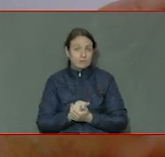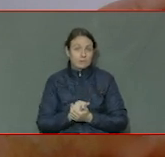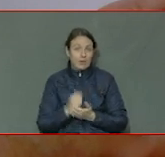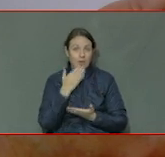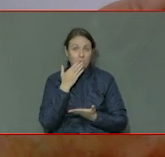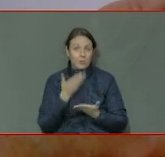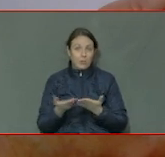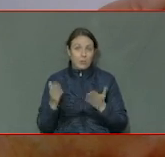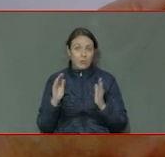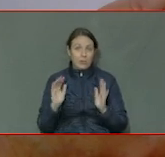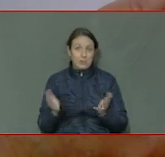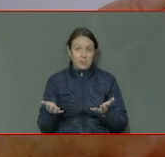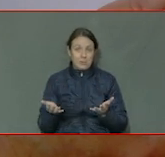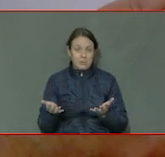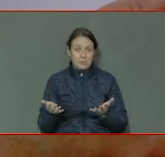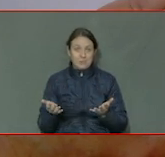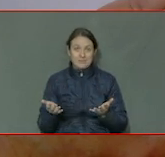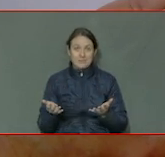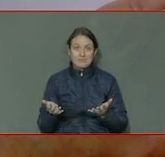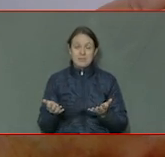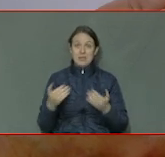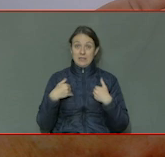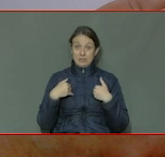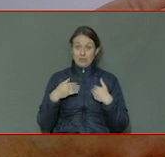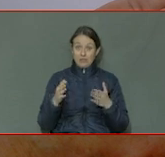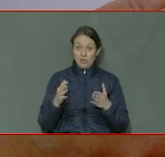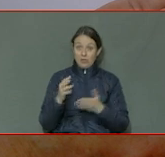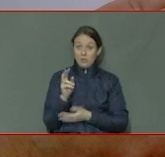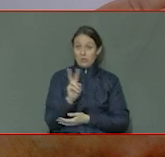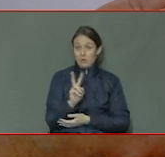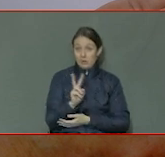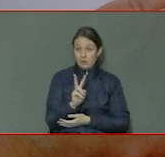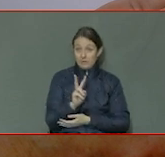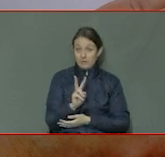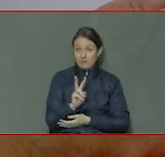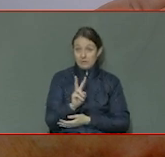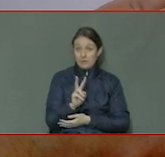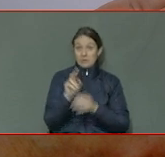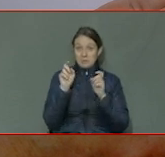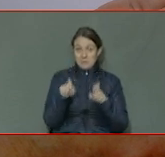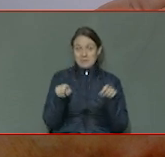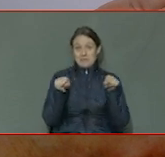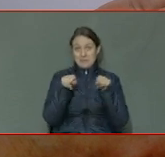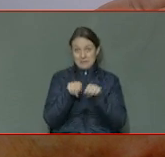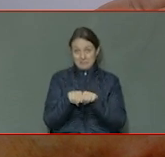question? The initial velocity must be the same.